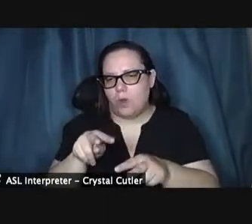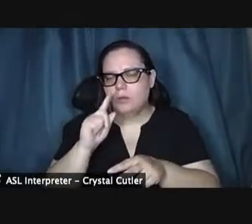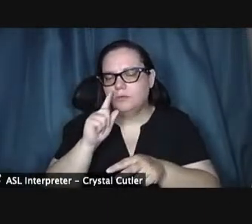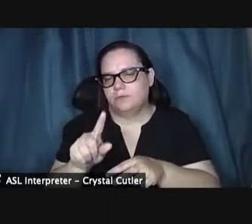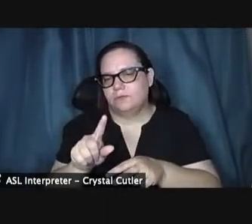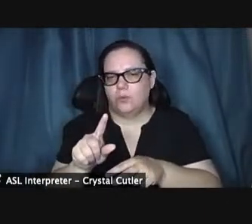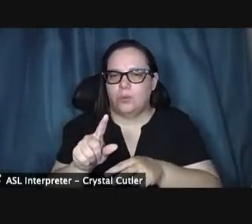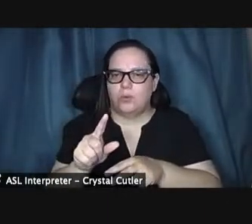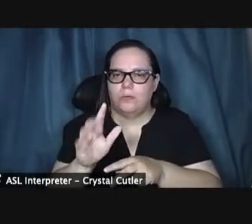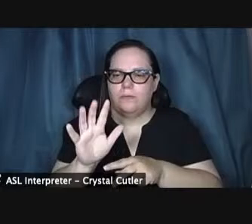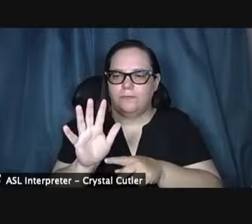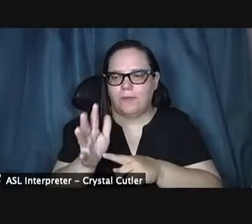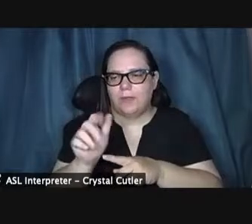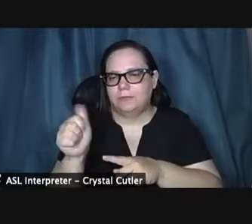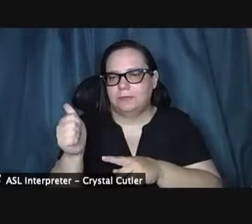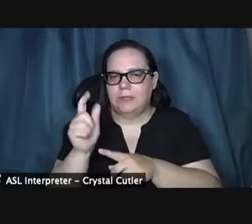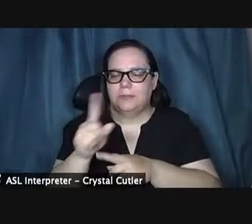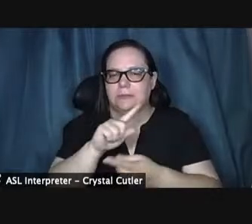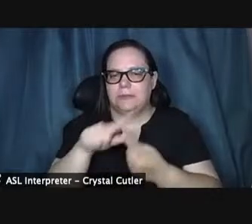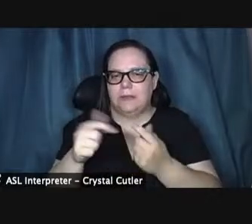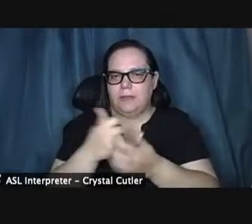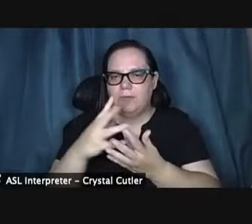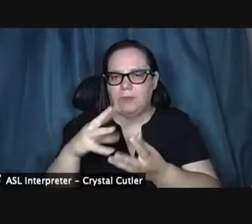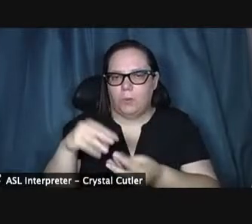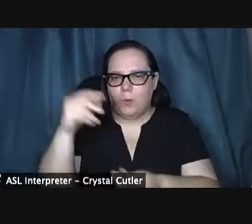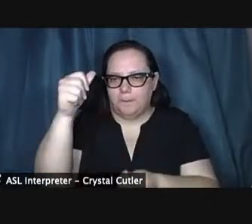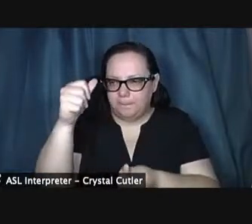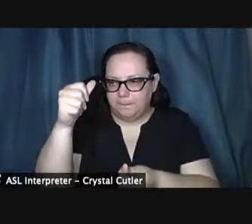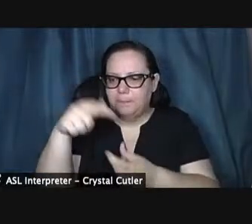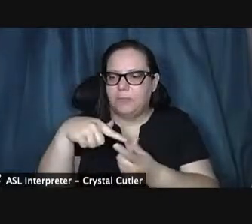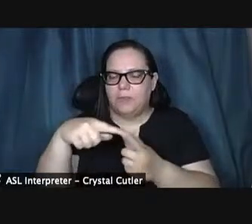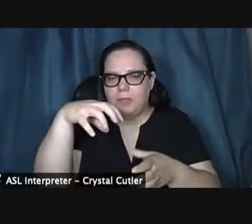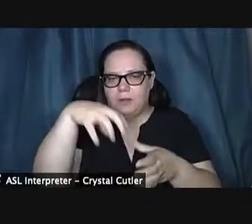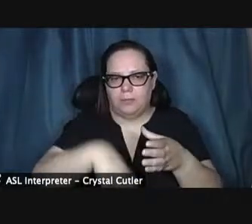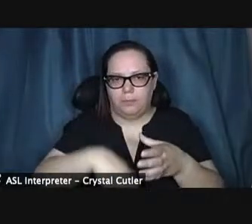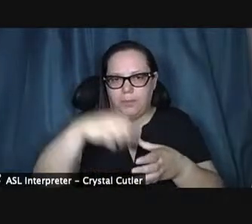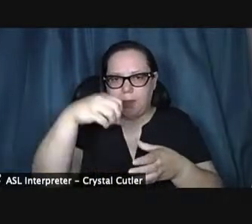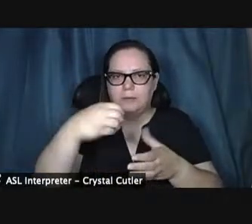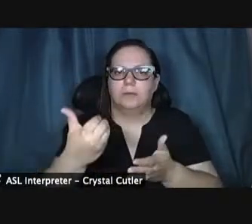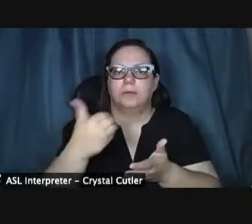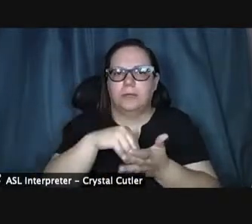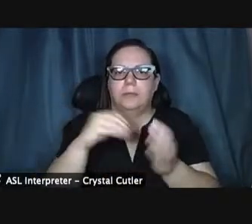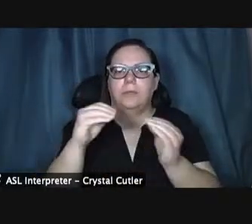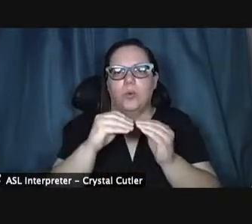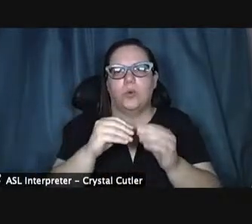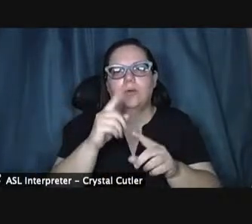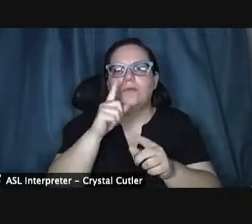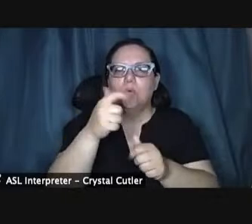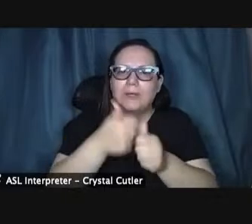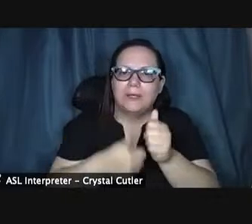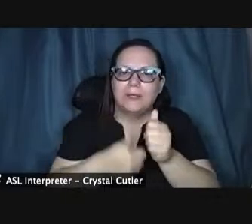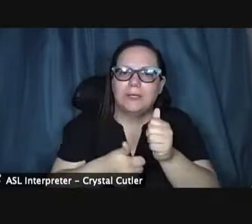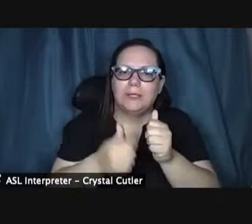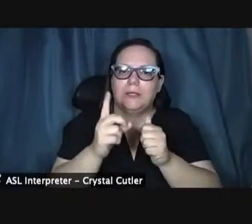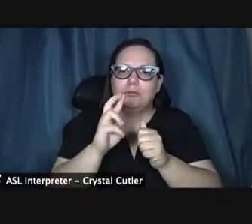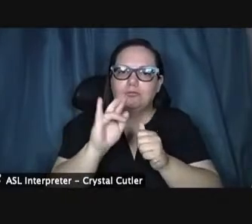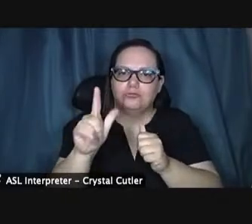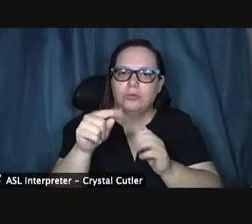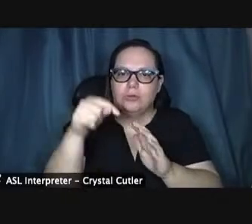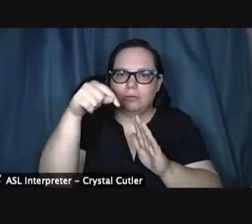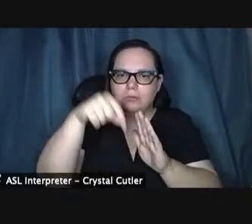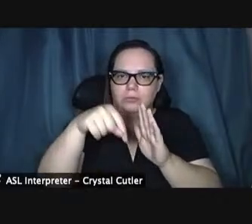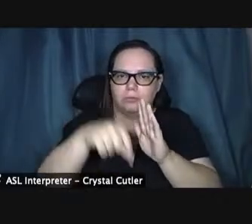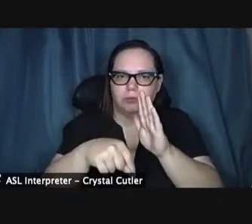there. And then we go back down and we take another bite. At the bottom of every drill, we stop and pause to take a subsurface